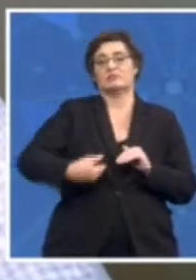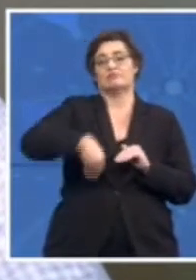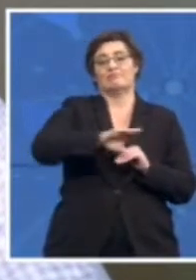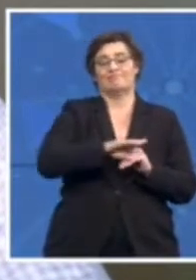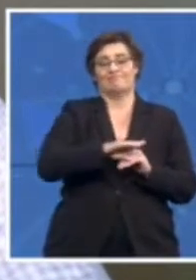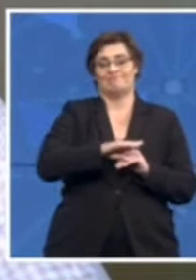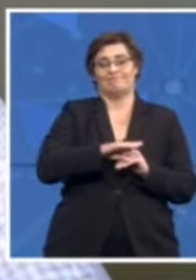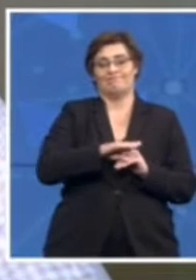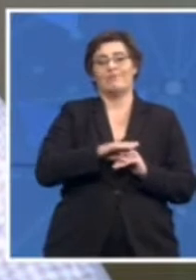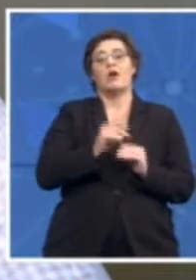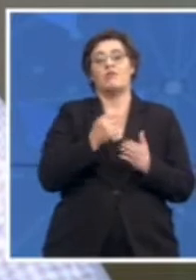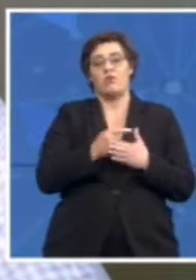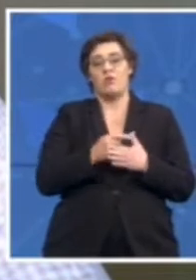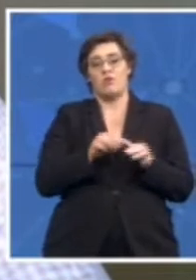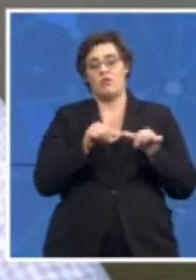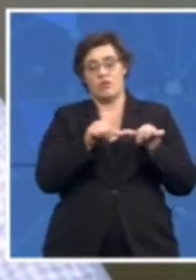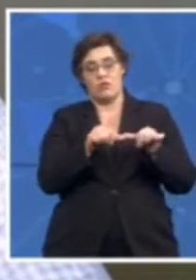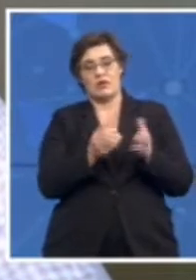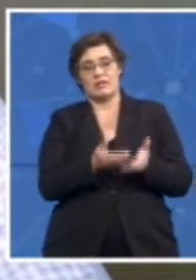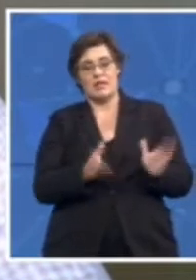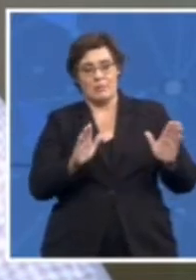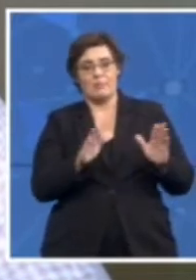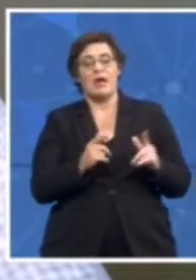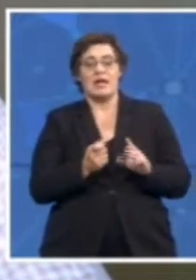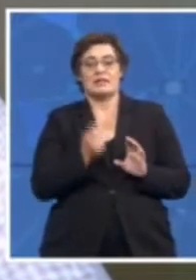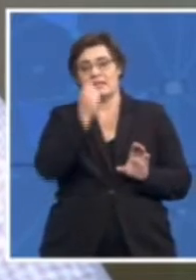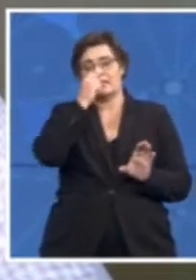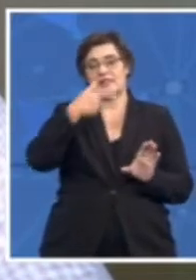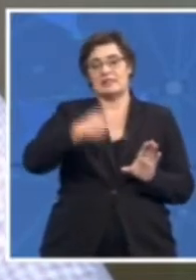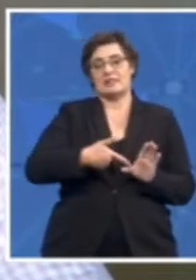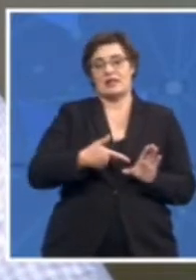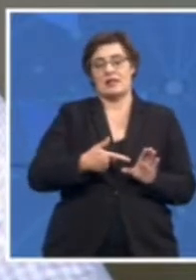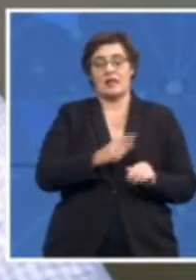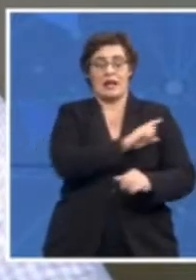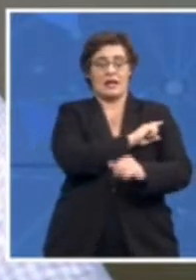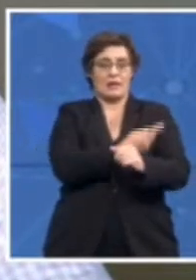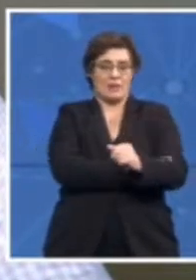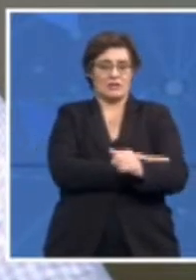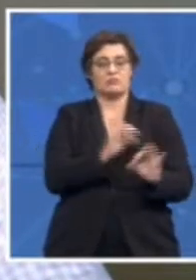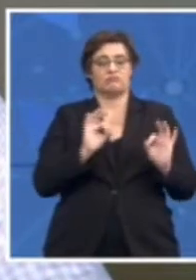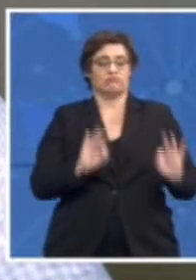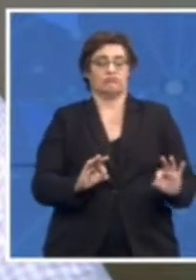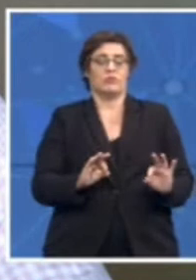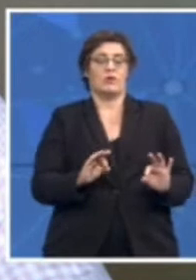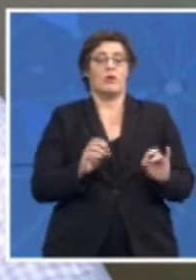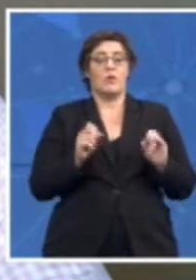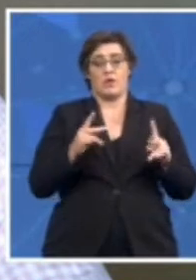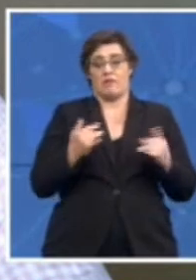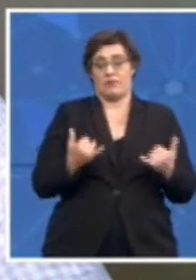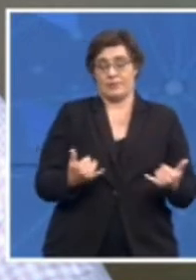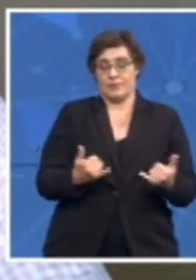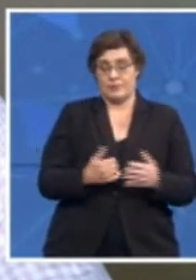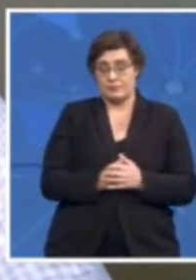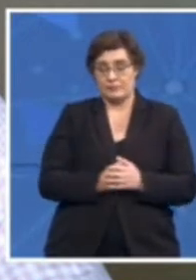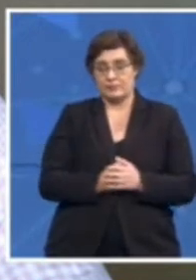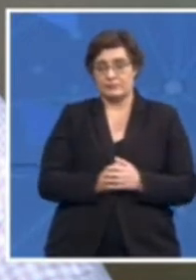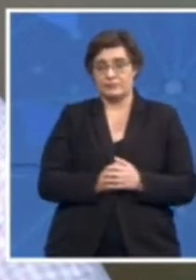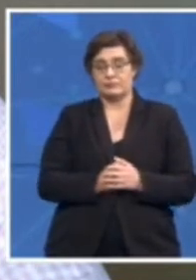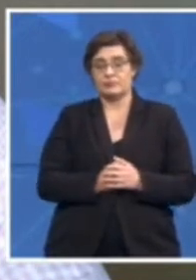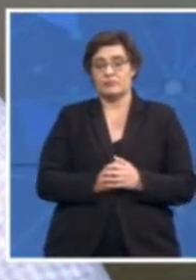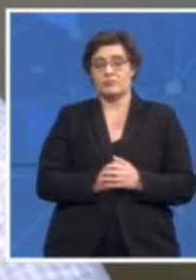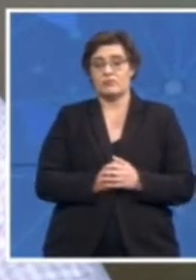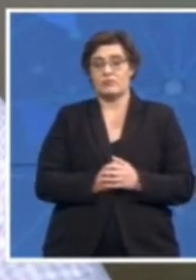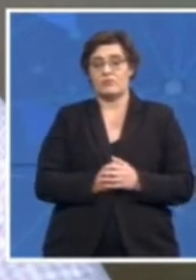and our diesel capacity is also looking solid at the moment. So at this point in time, the outlook for the weekend is